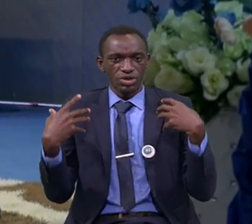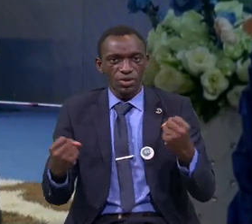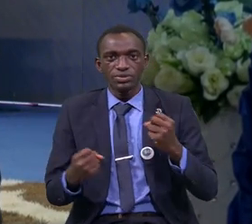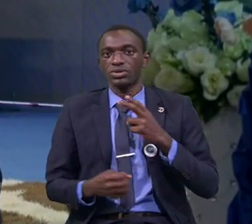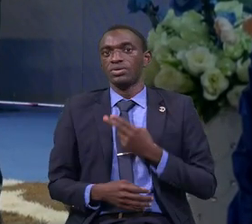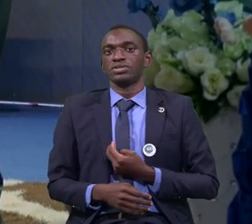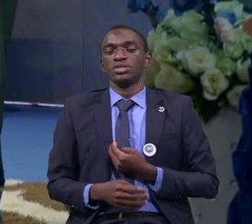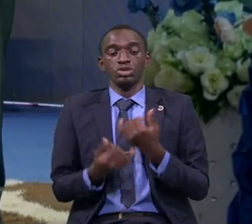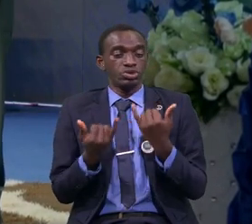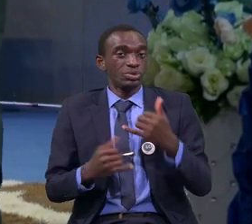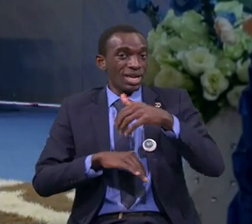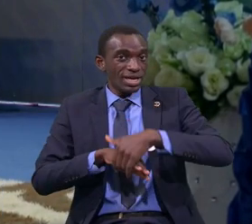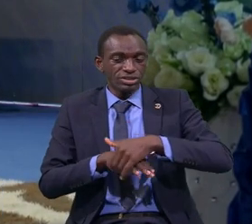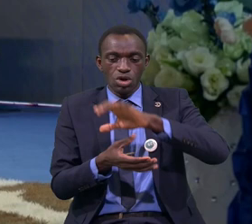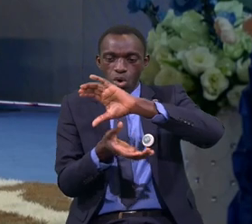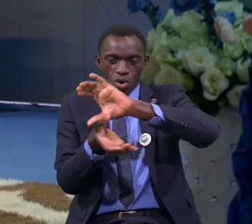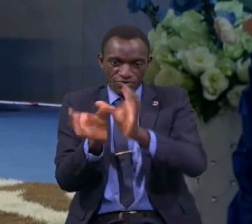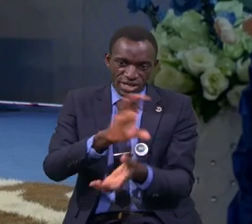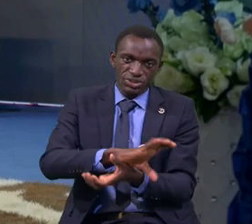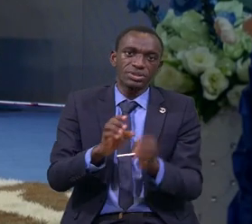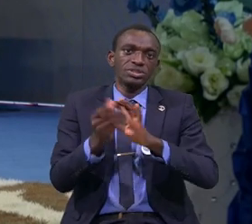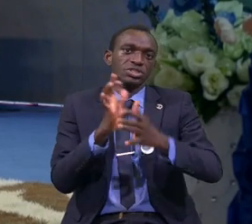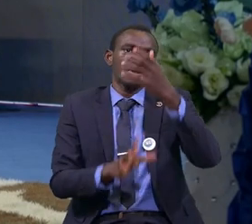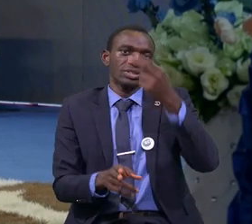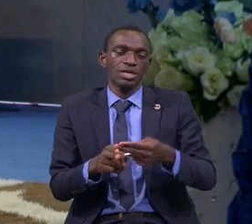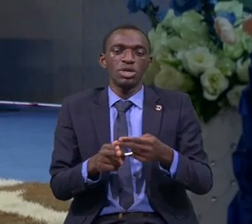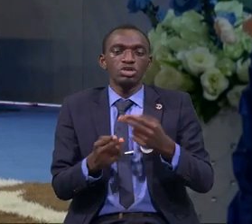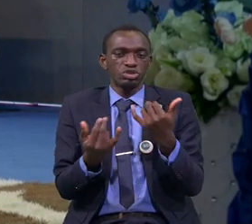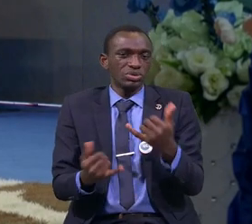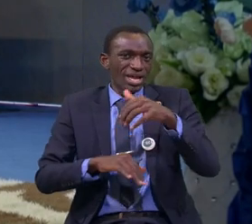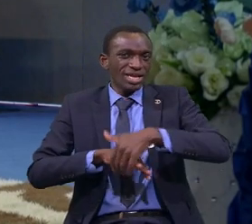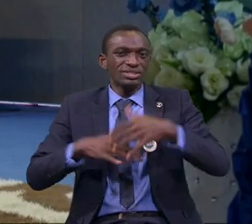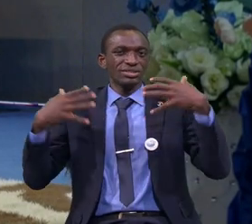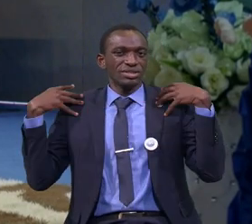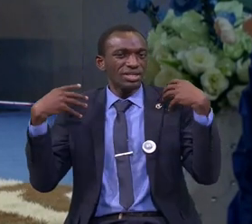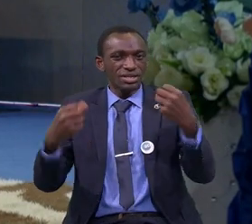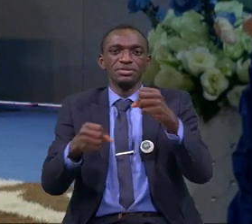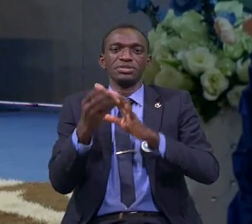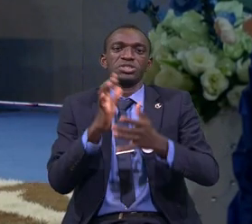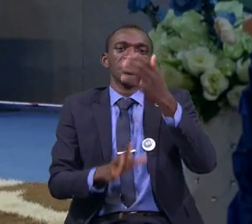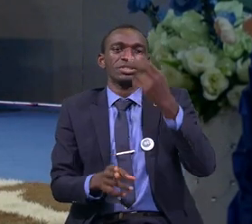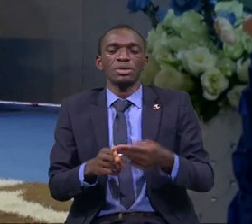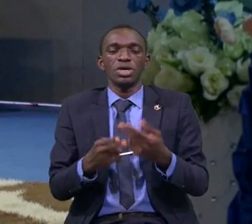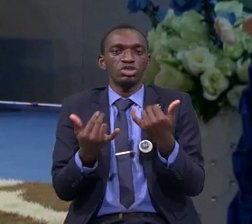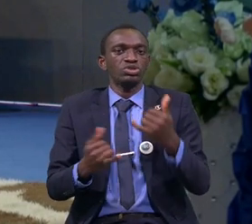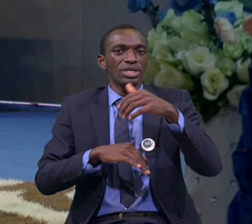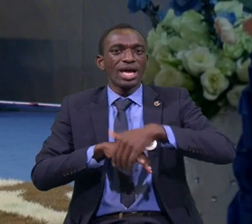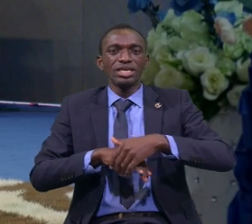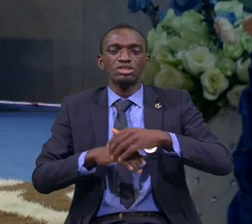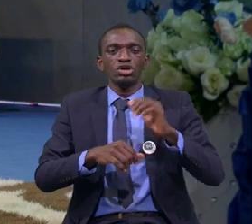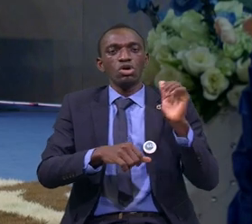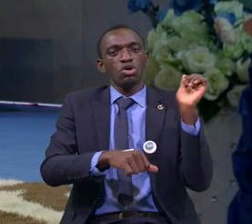Tonight, conversion. Tonight, cure. Tonight, conquering power.